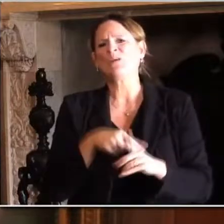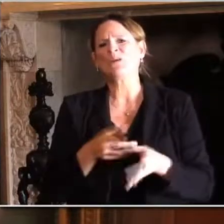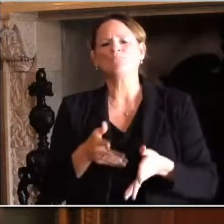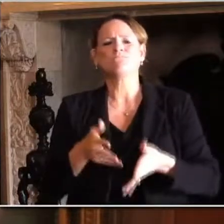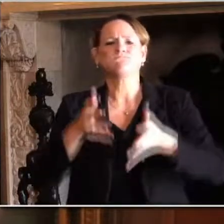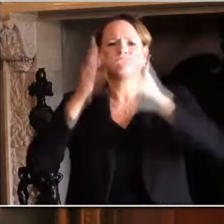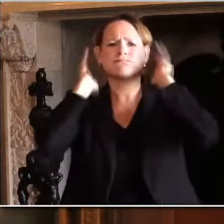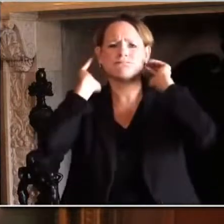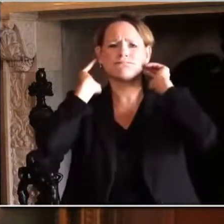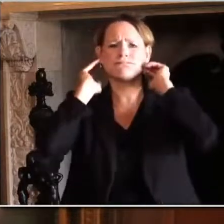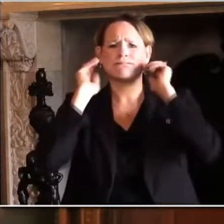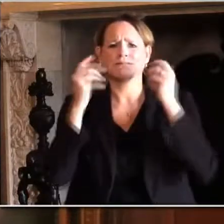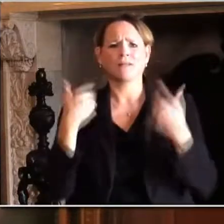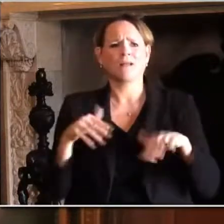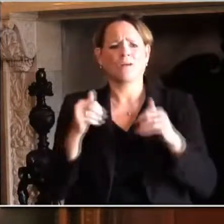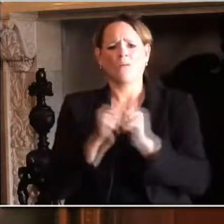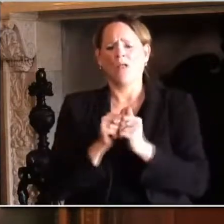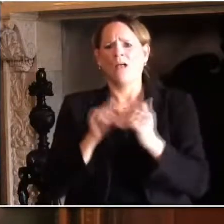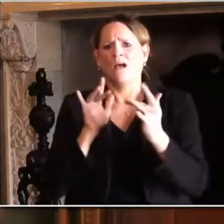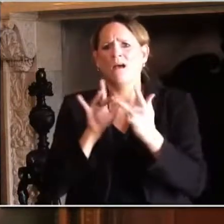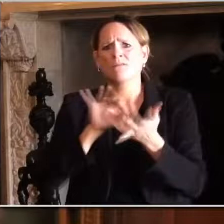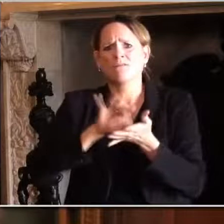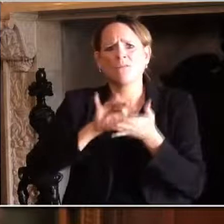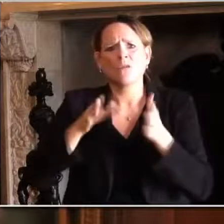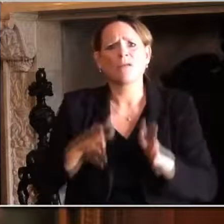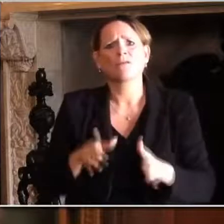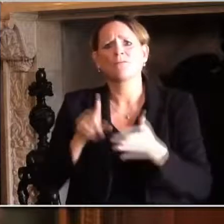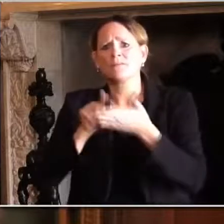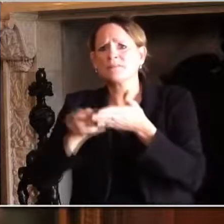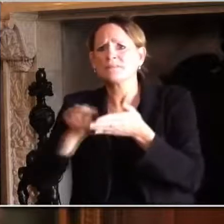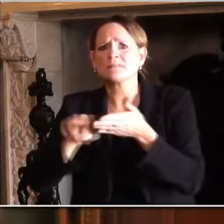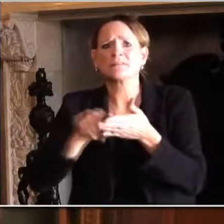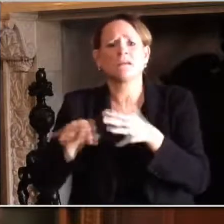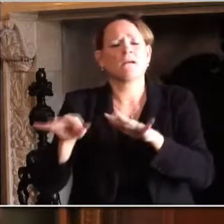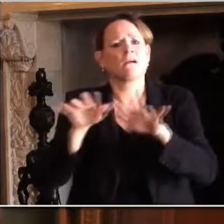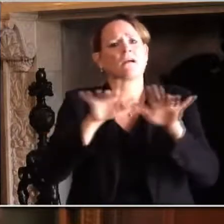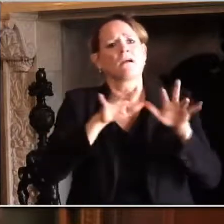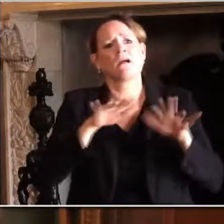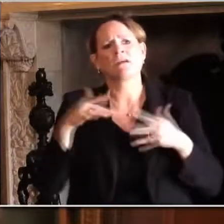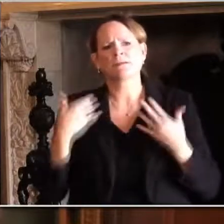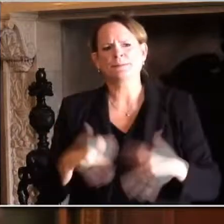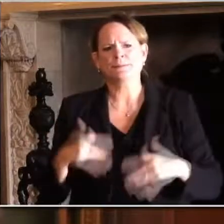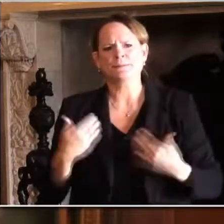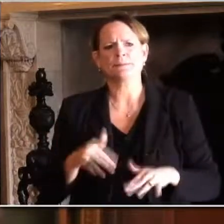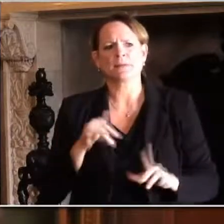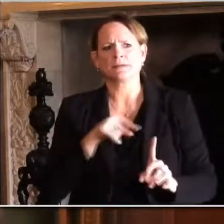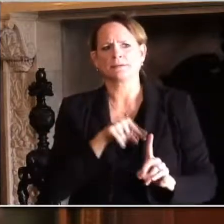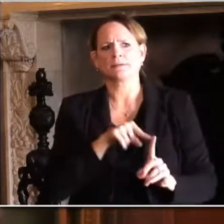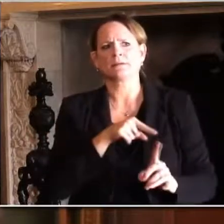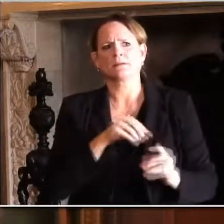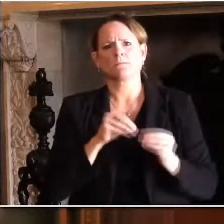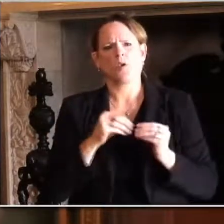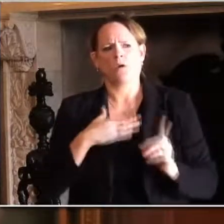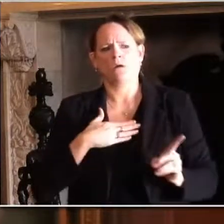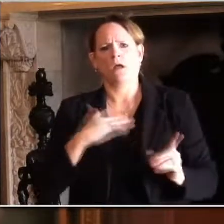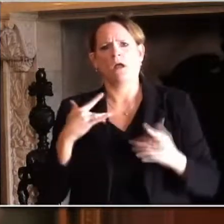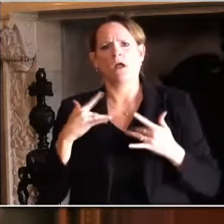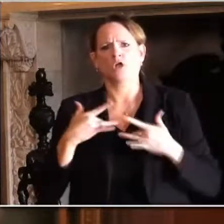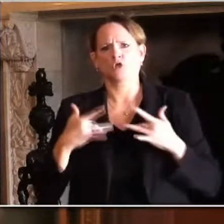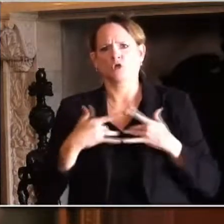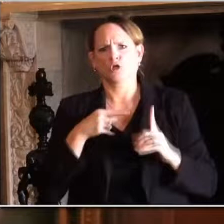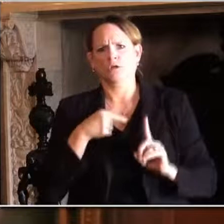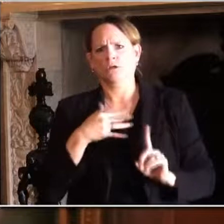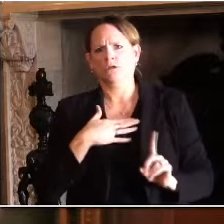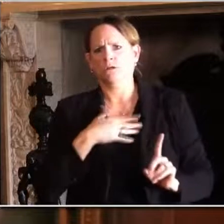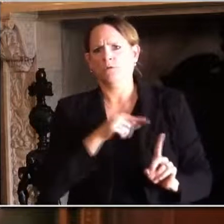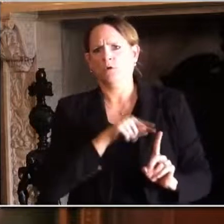advice, that part is very strapped. And I think the real concern that, although the epidemic is heating up to a